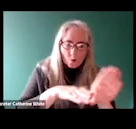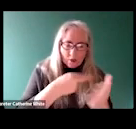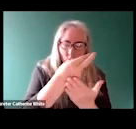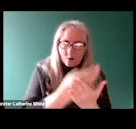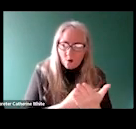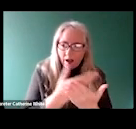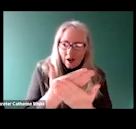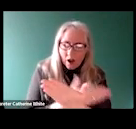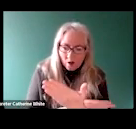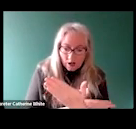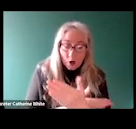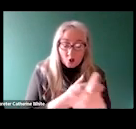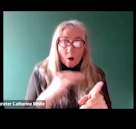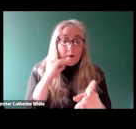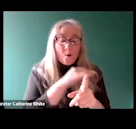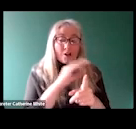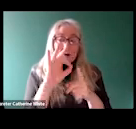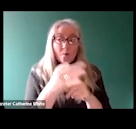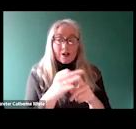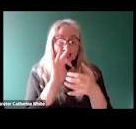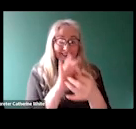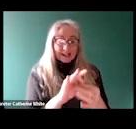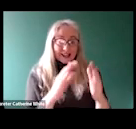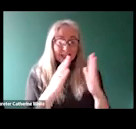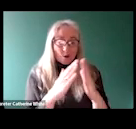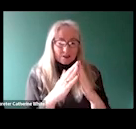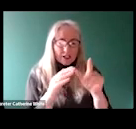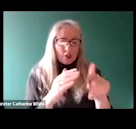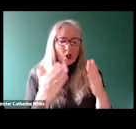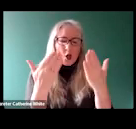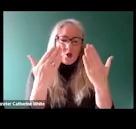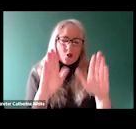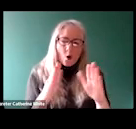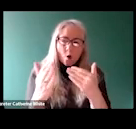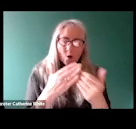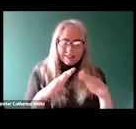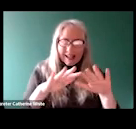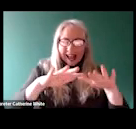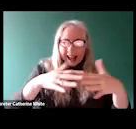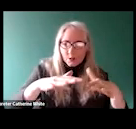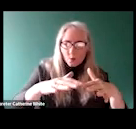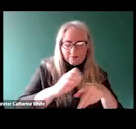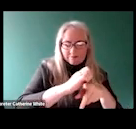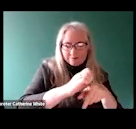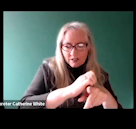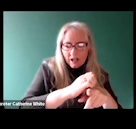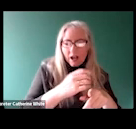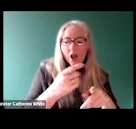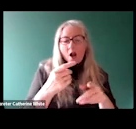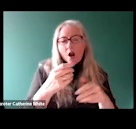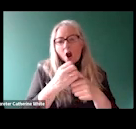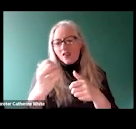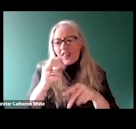suppose an important point in relation to housing is that it distinguishes between what's adequate in relation to buildings other than